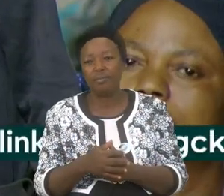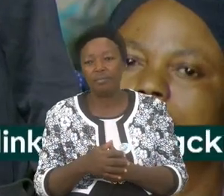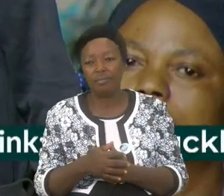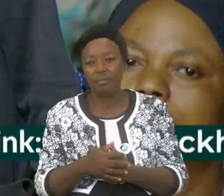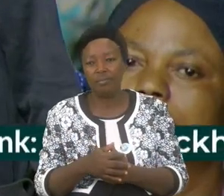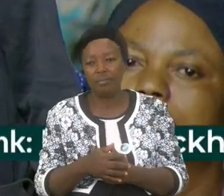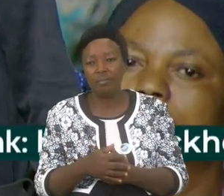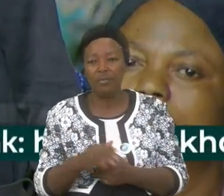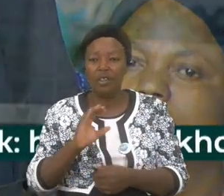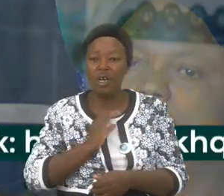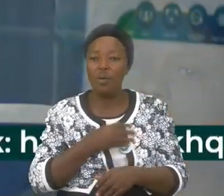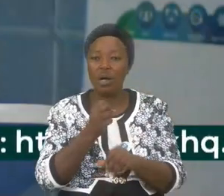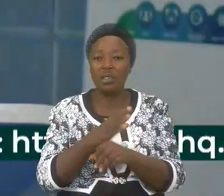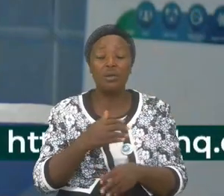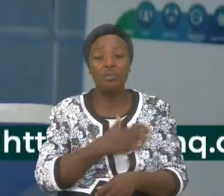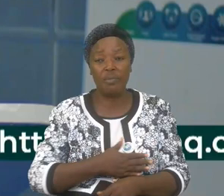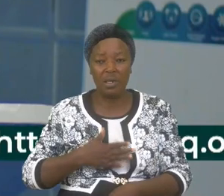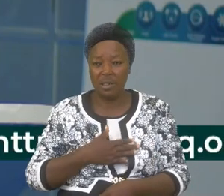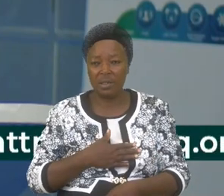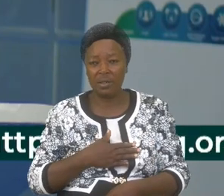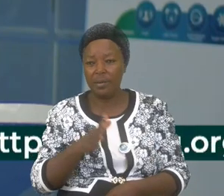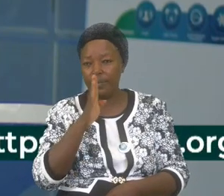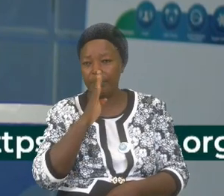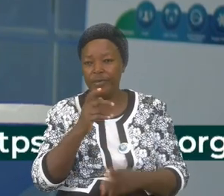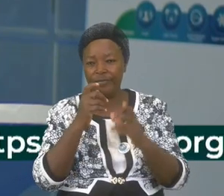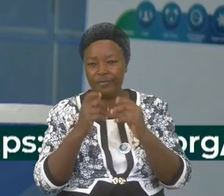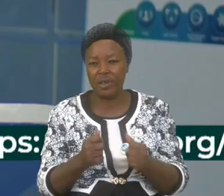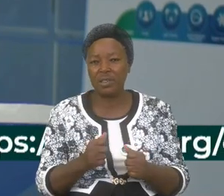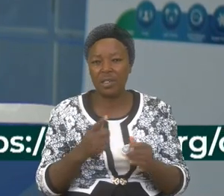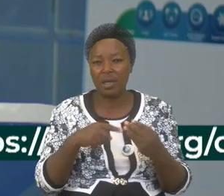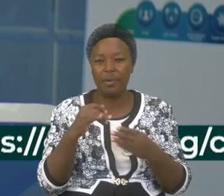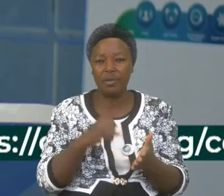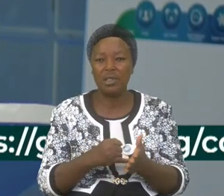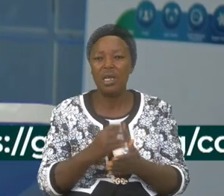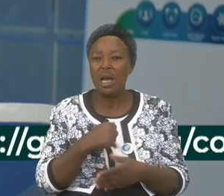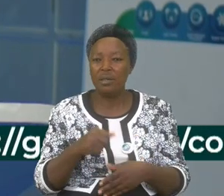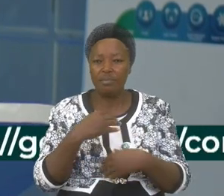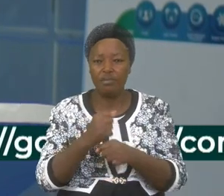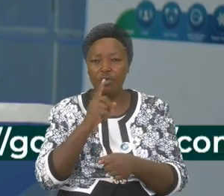let's make sure we leave nobody unattended to.